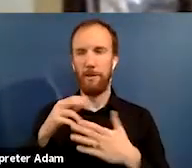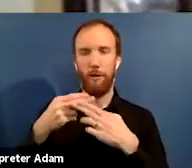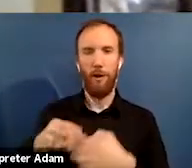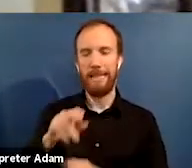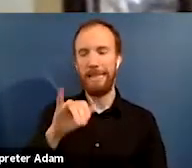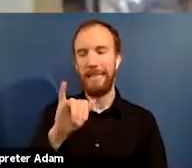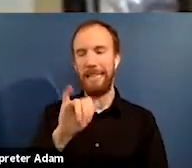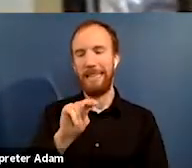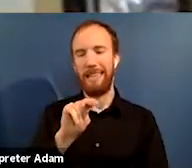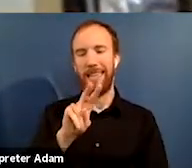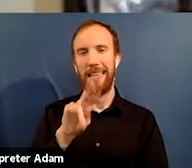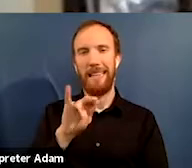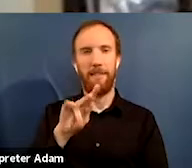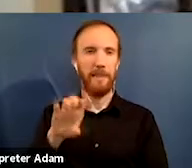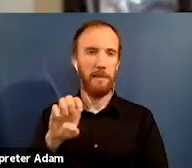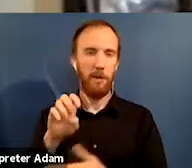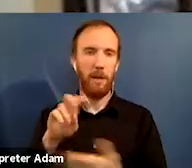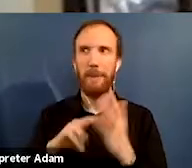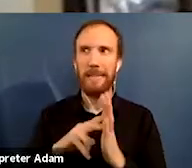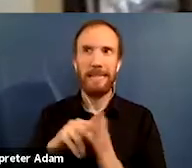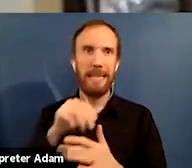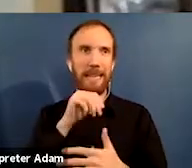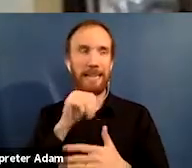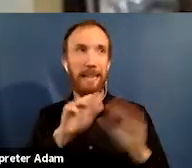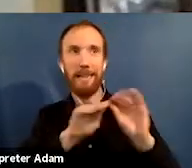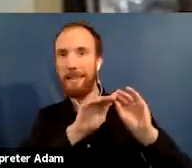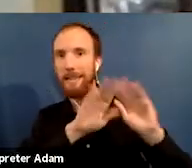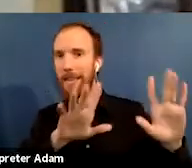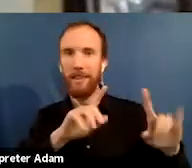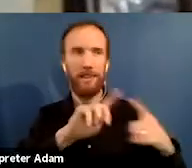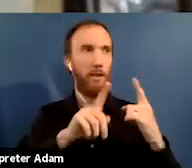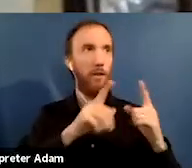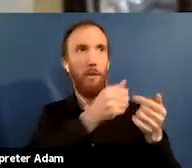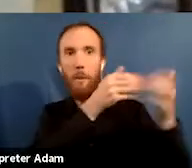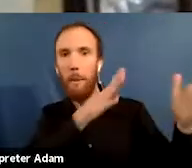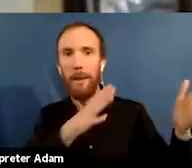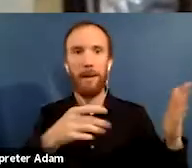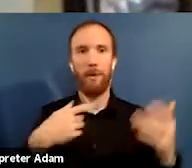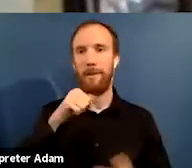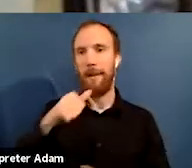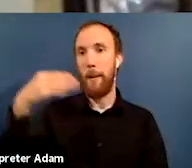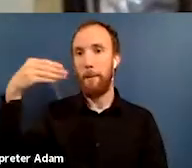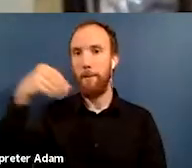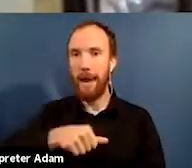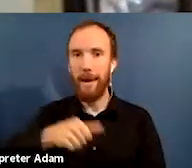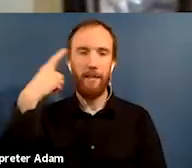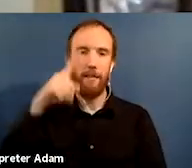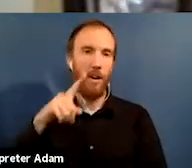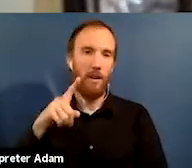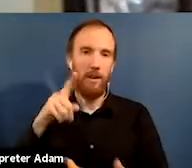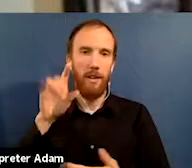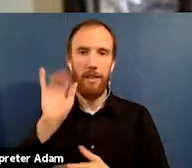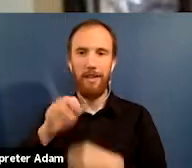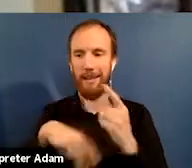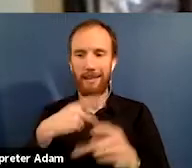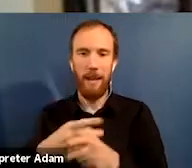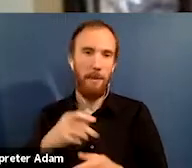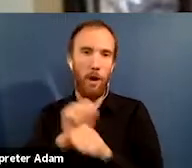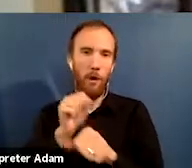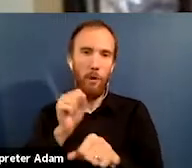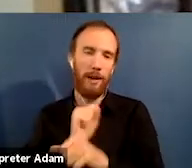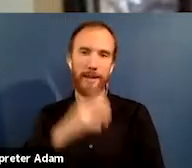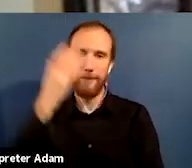eye, because it is invisible to the market, right? We're not paid for this kind of work. And yet it is necessary, right? And in some ways, it's been